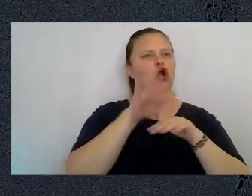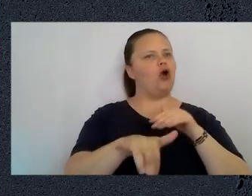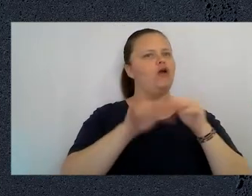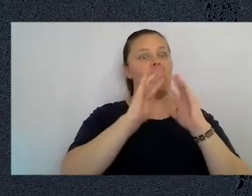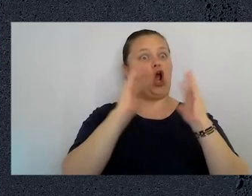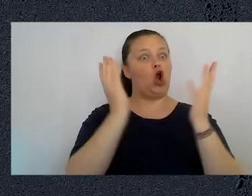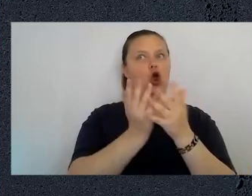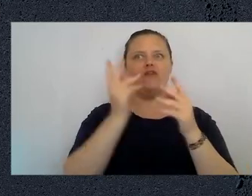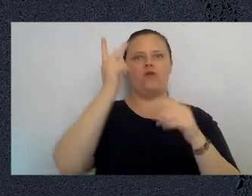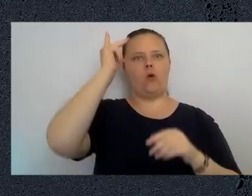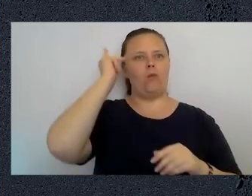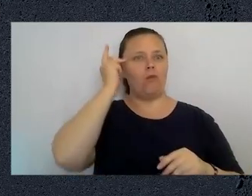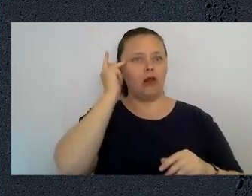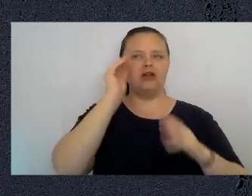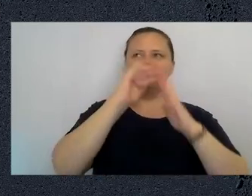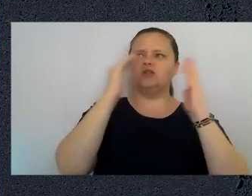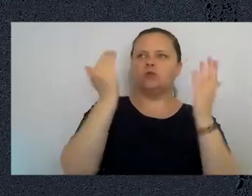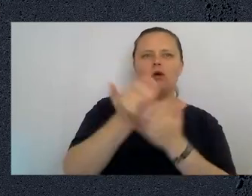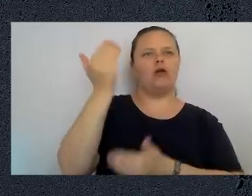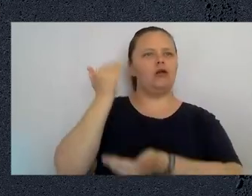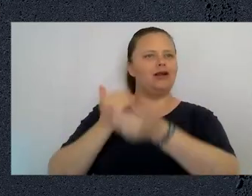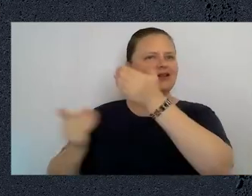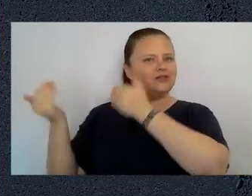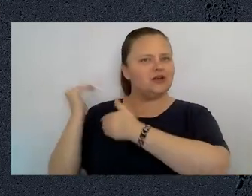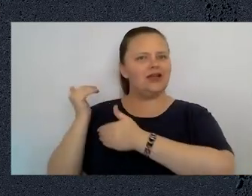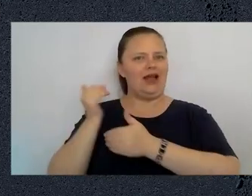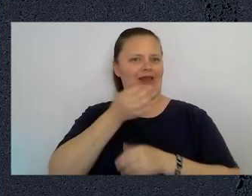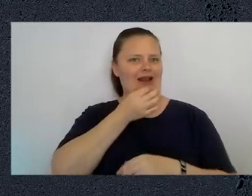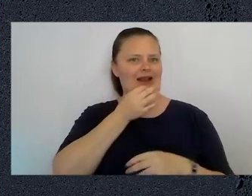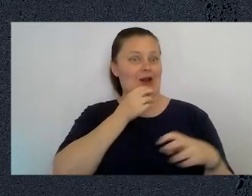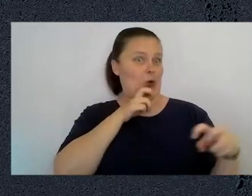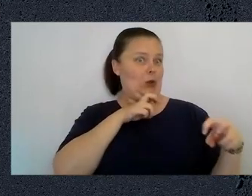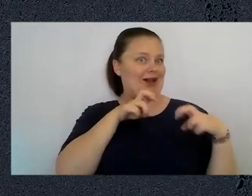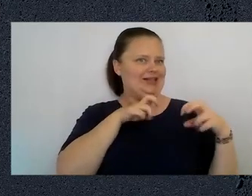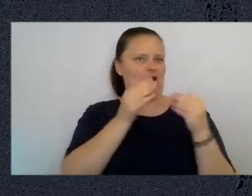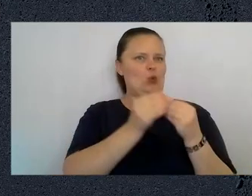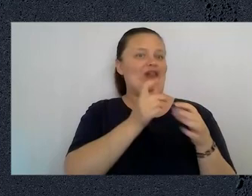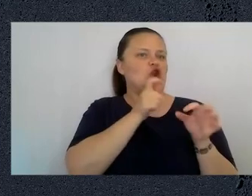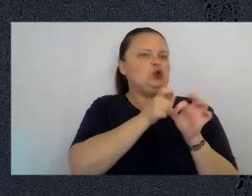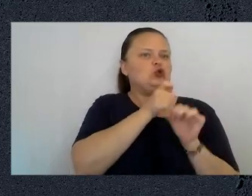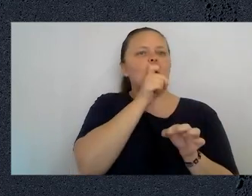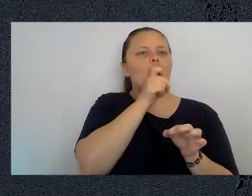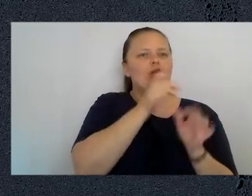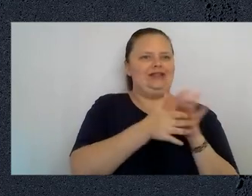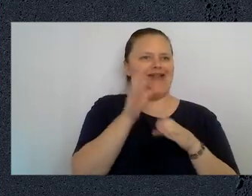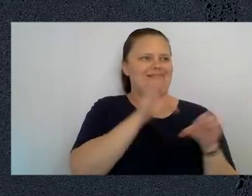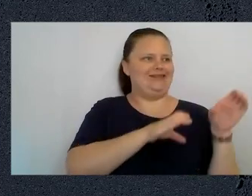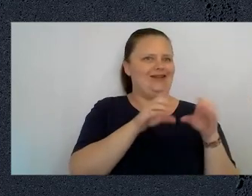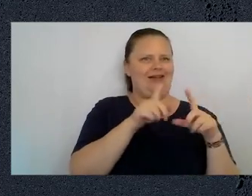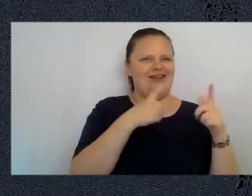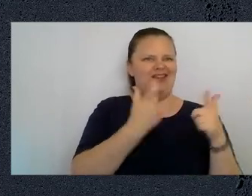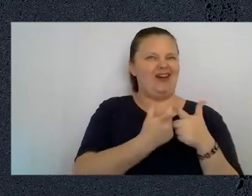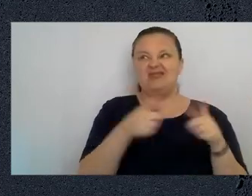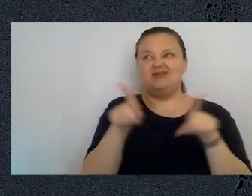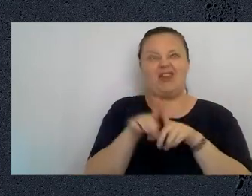and world history, and then you'll go and you'll do a little exercise with some straws in the science class. And same so in engineering. Sorry. I did that